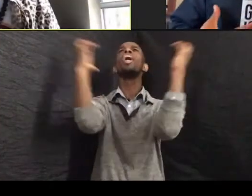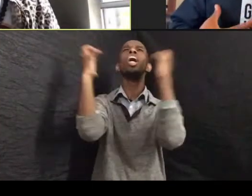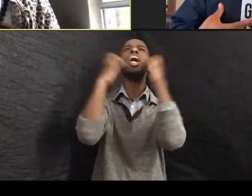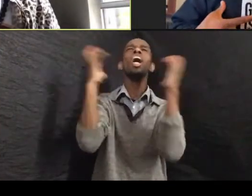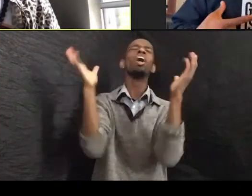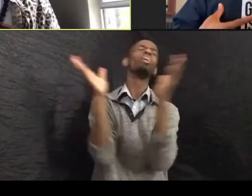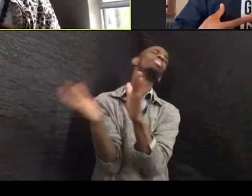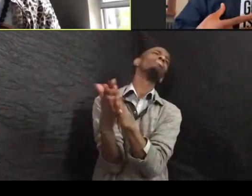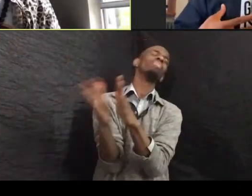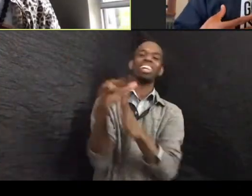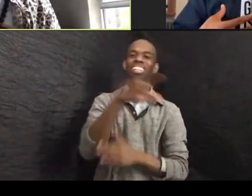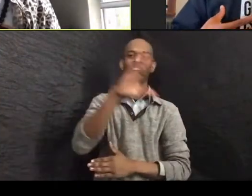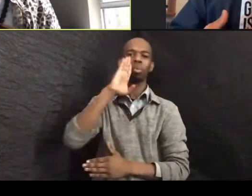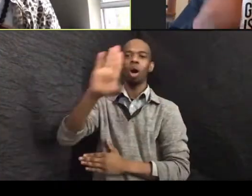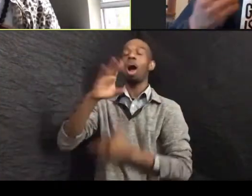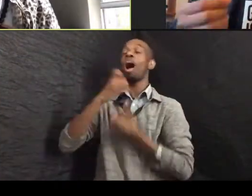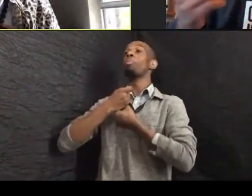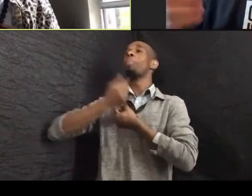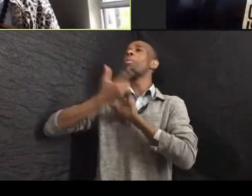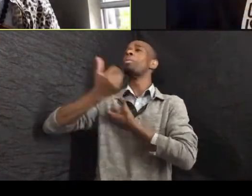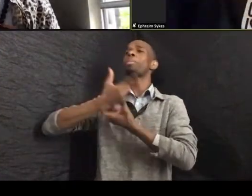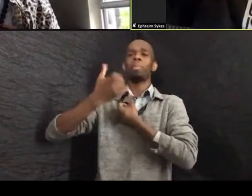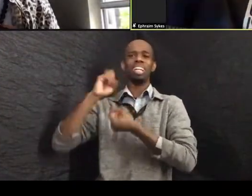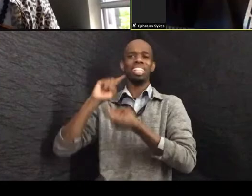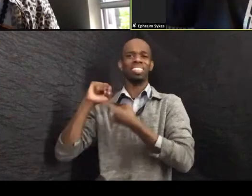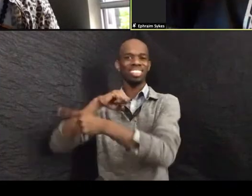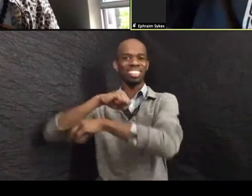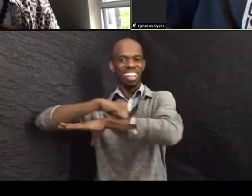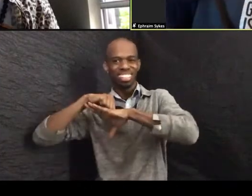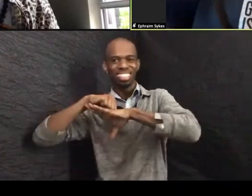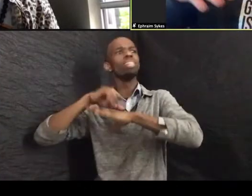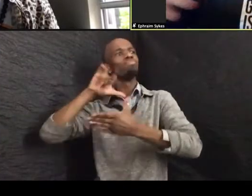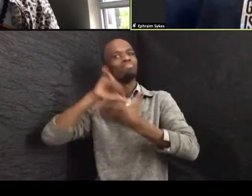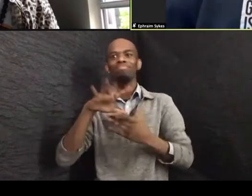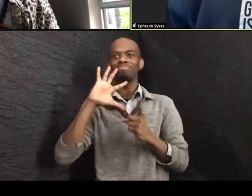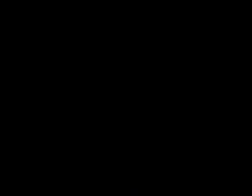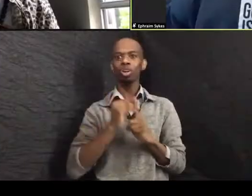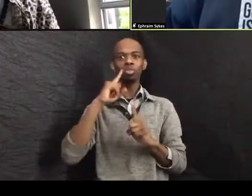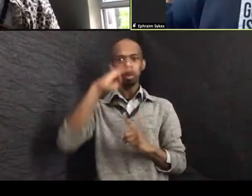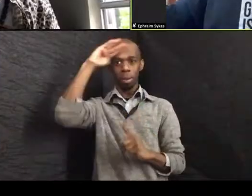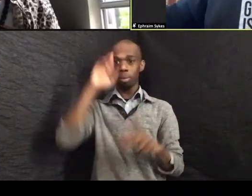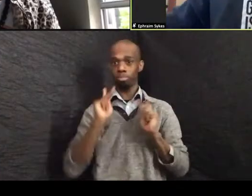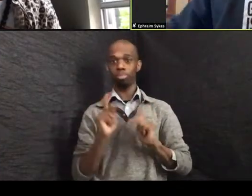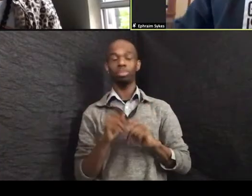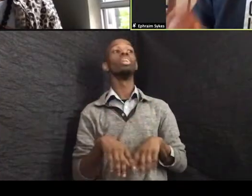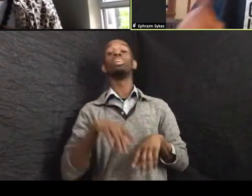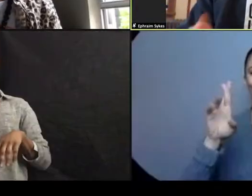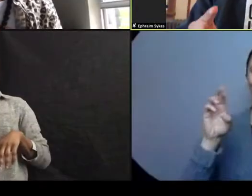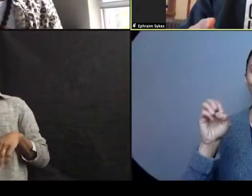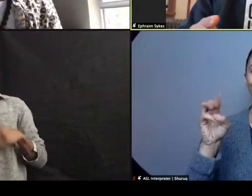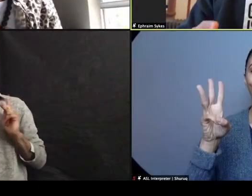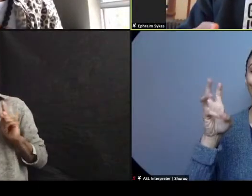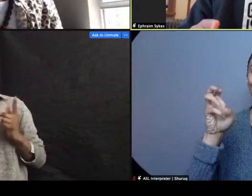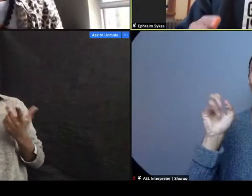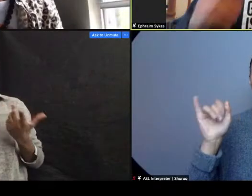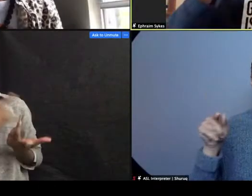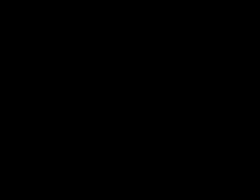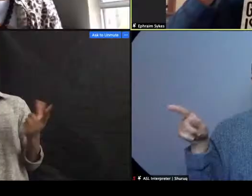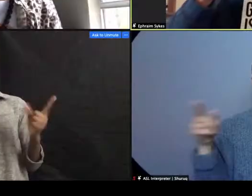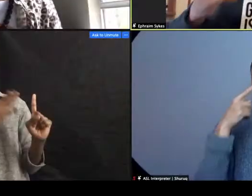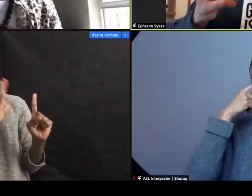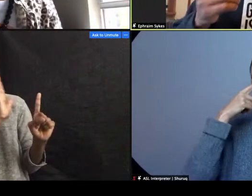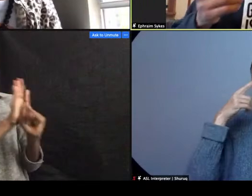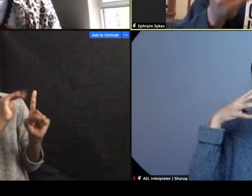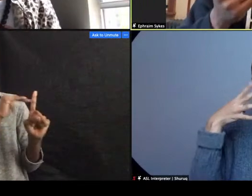what I'm saying? But again, Broadway, the heads and investors, and that goes for this country at large, they don't care so much because